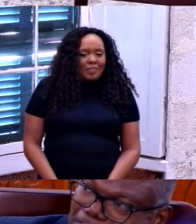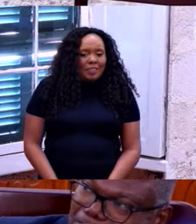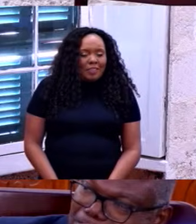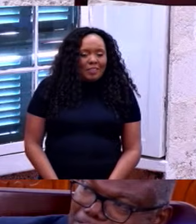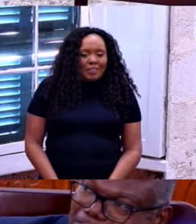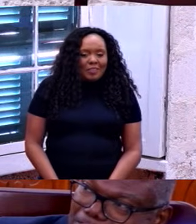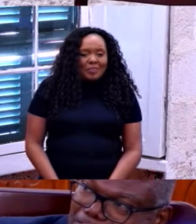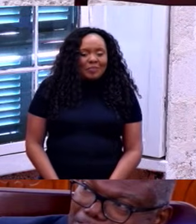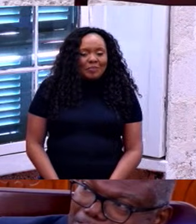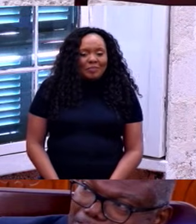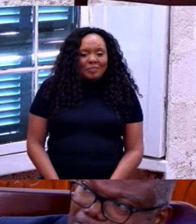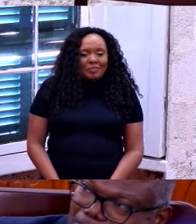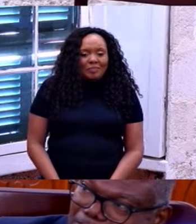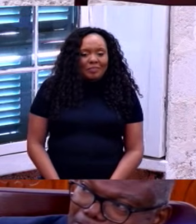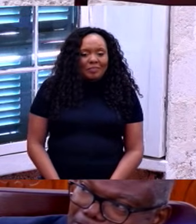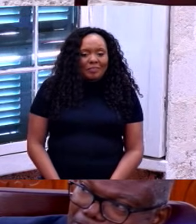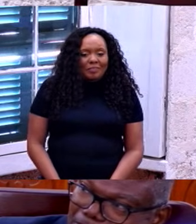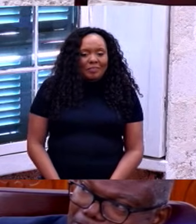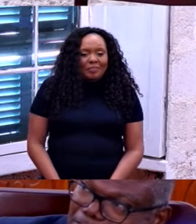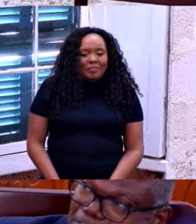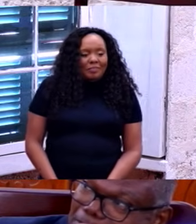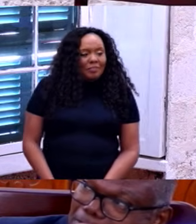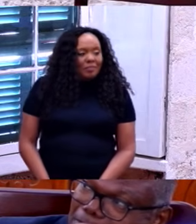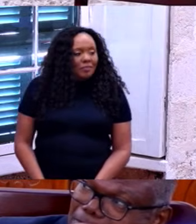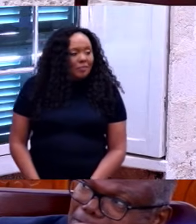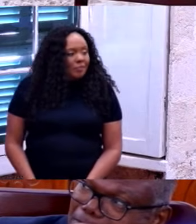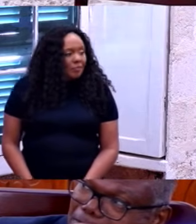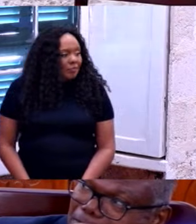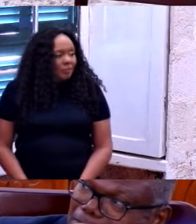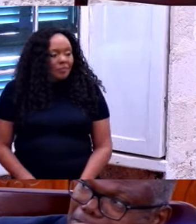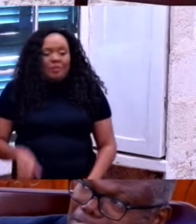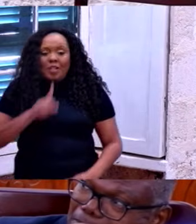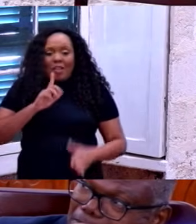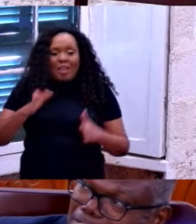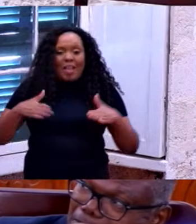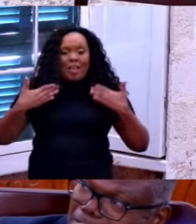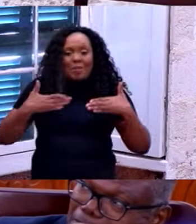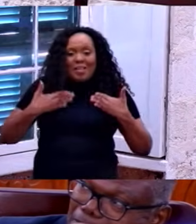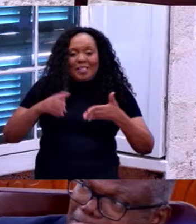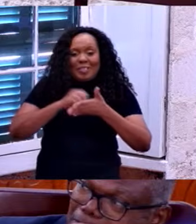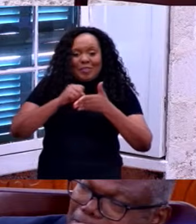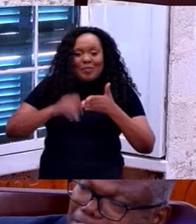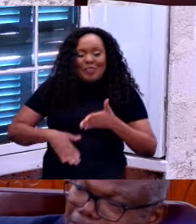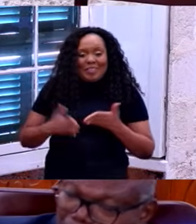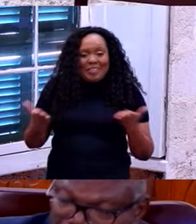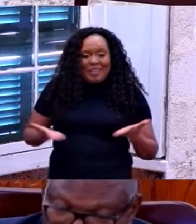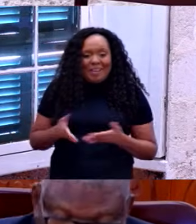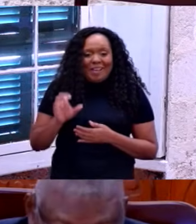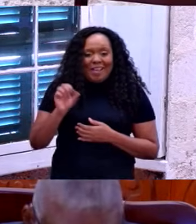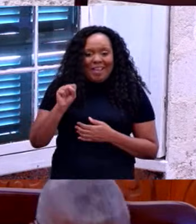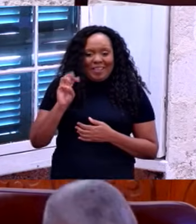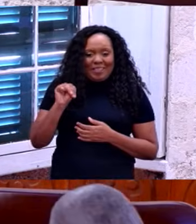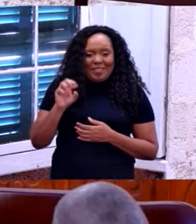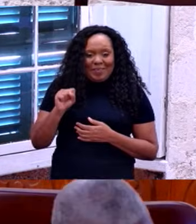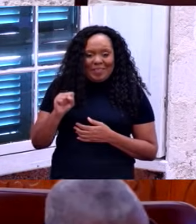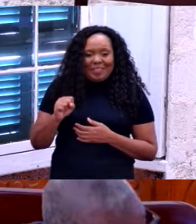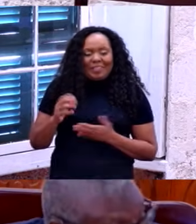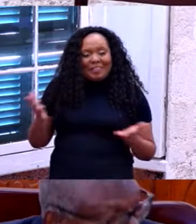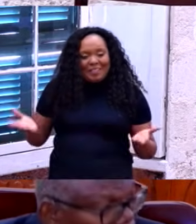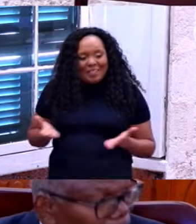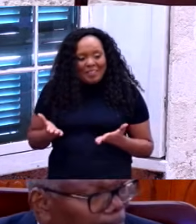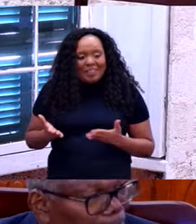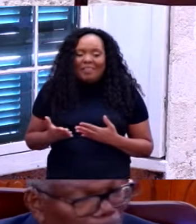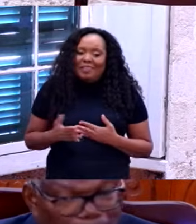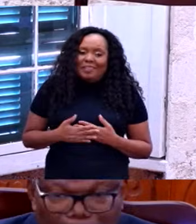I am very pleased to see them paying attention here, and very much hope